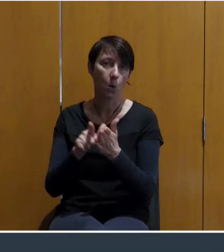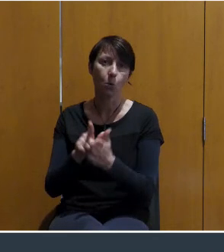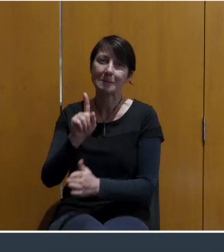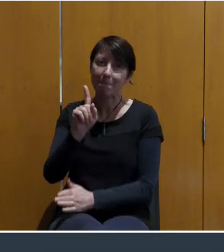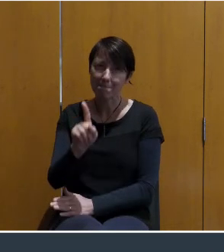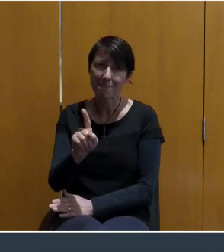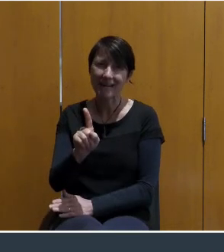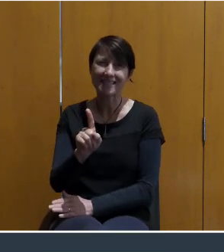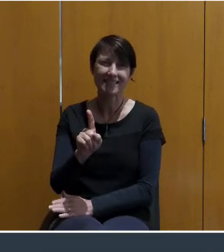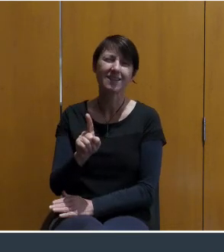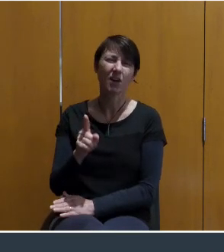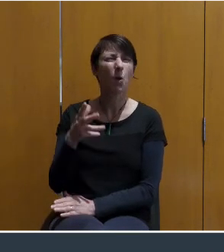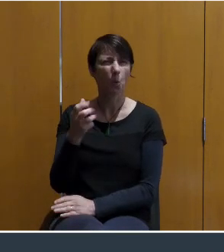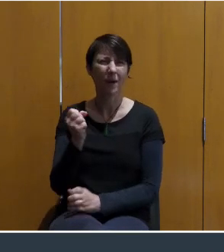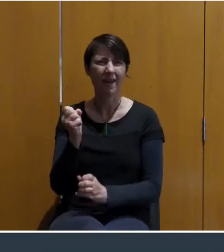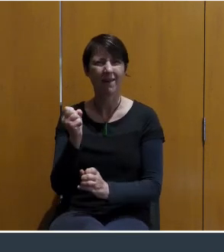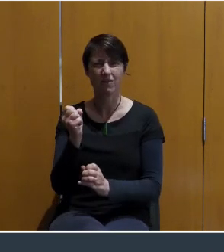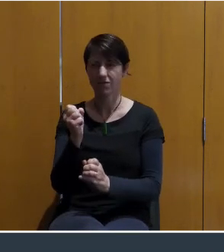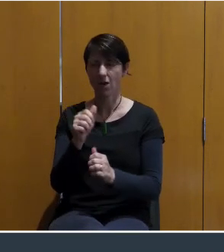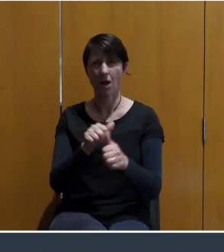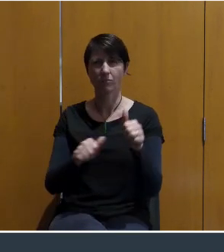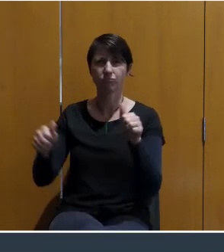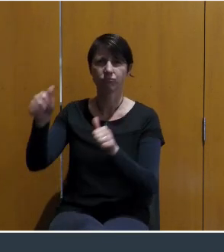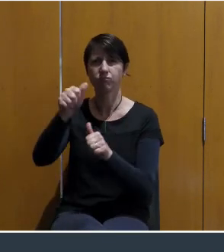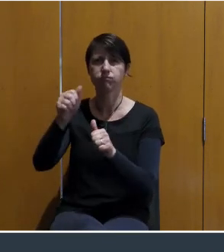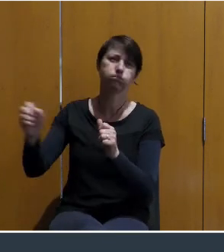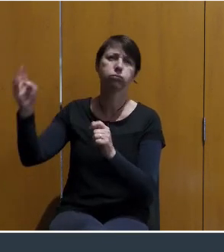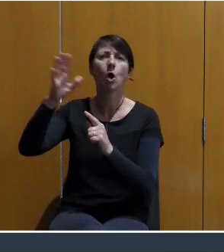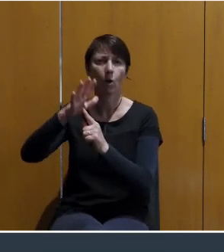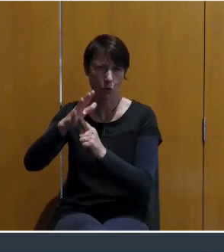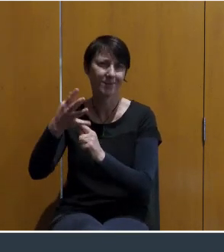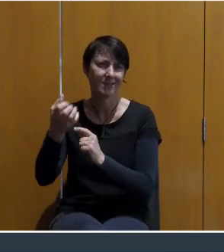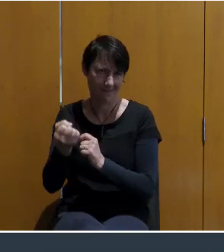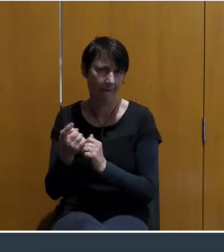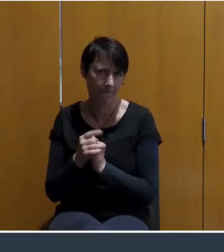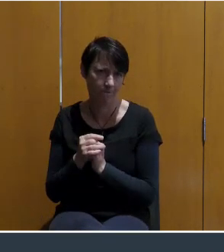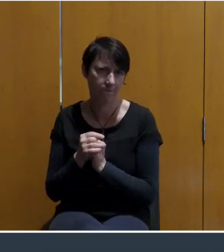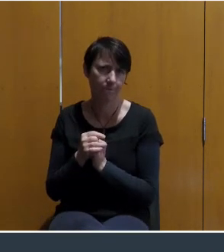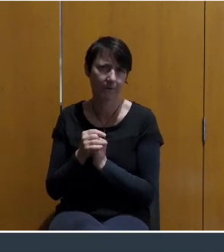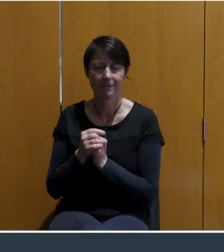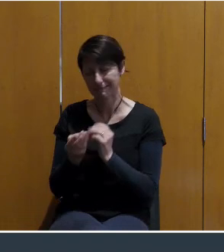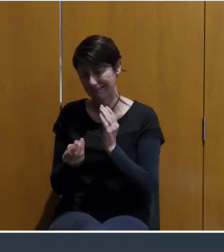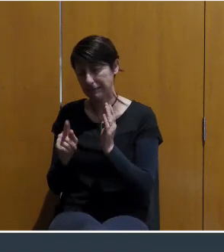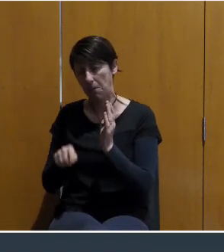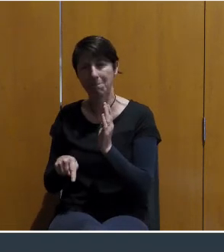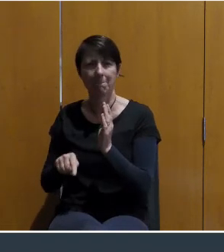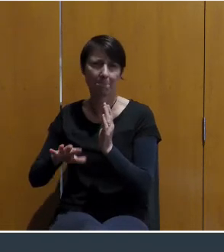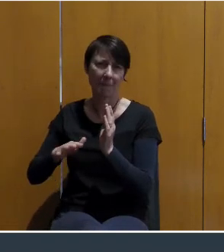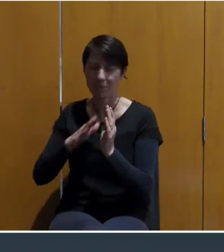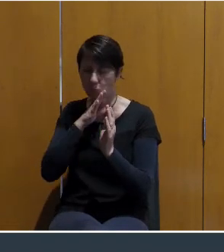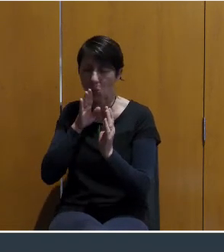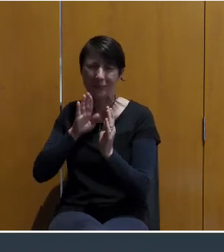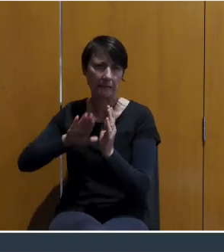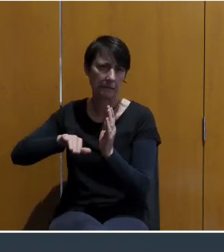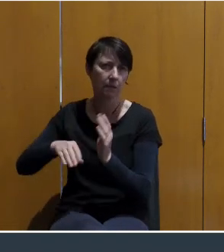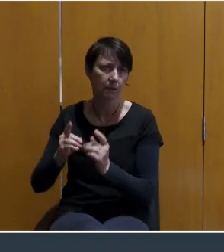say that we aren't doing it or we can't do it. We absolutely can, but there are times when we make priority decisions. But the onus is very much on